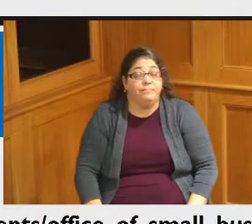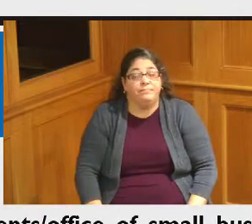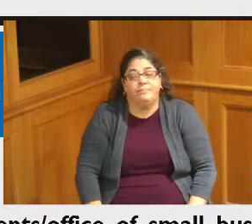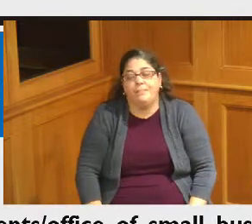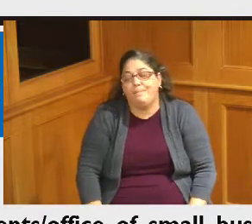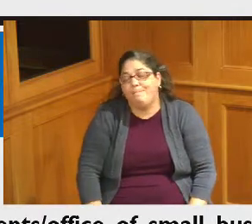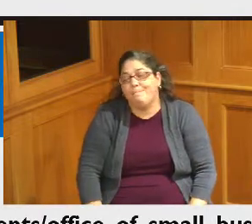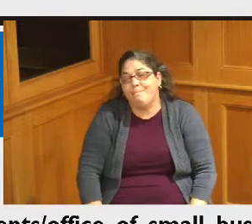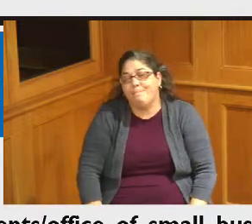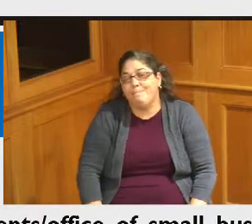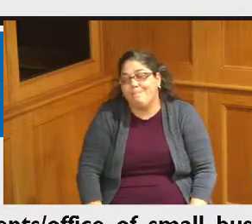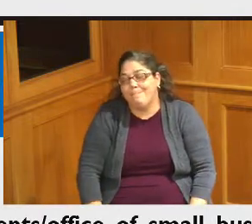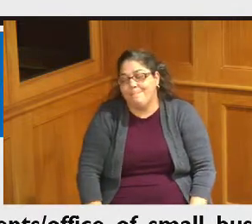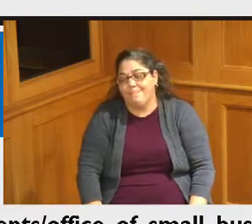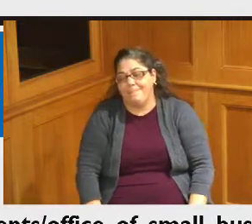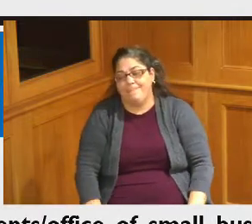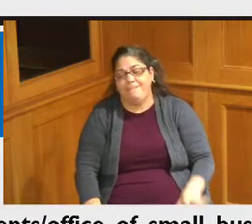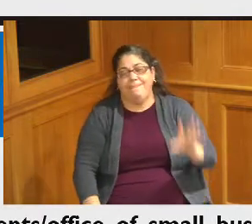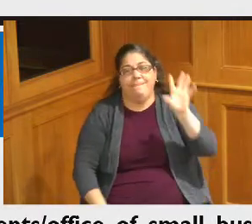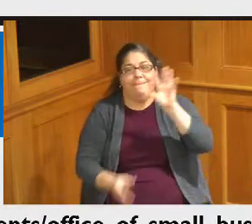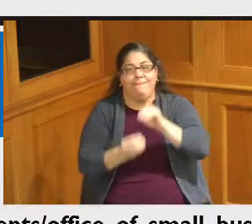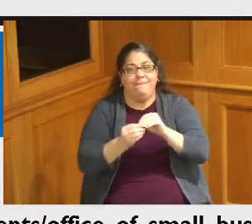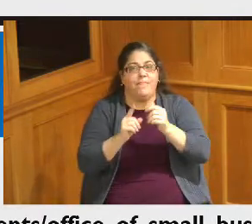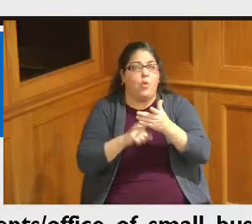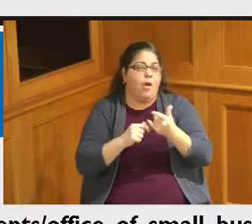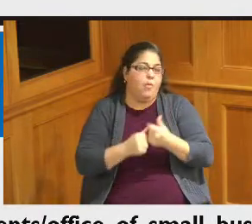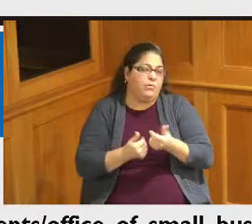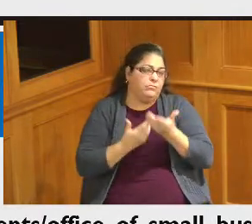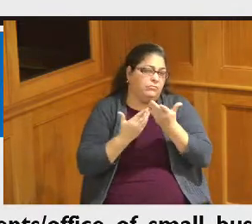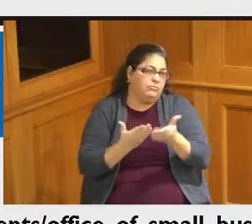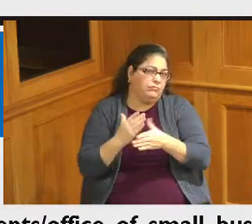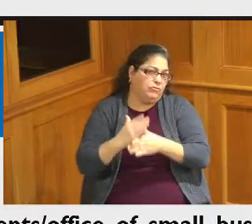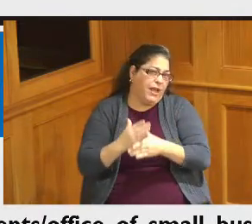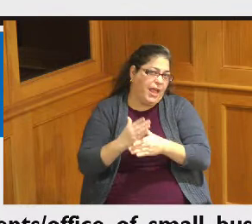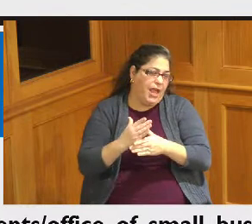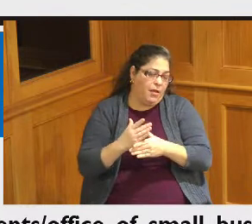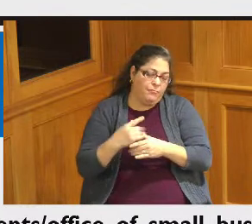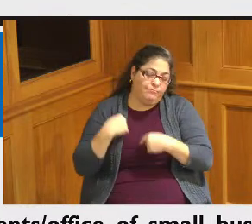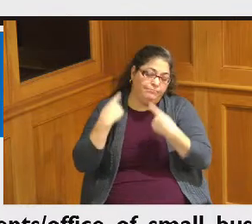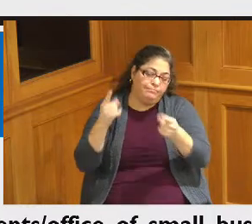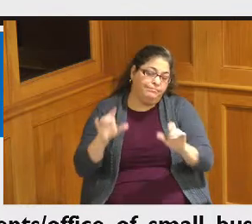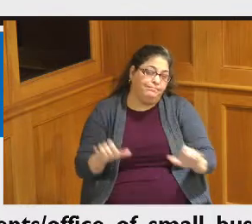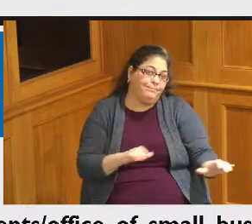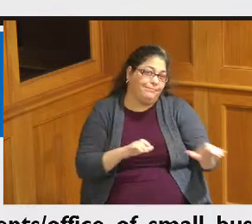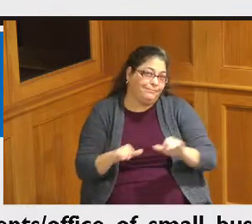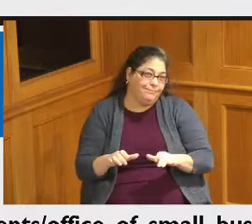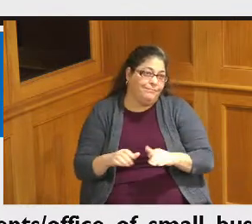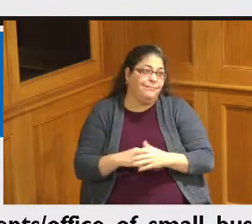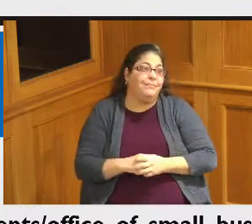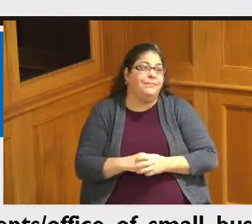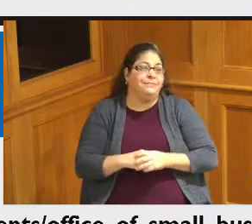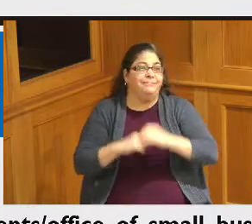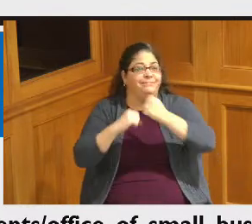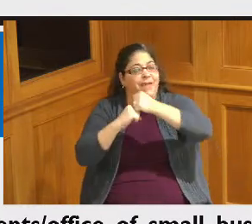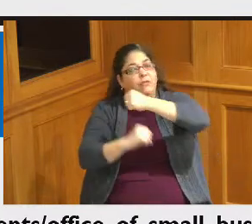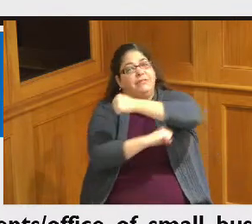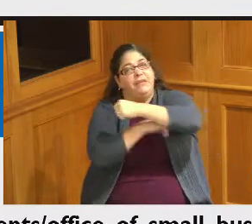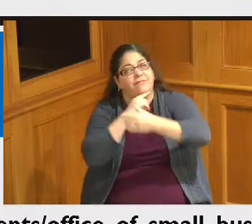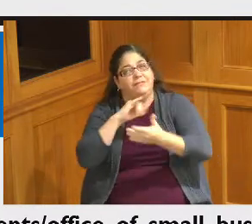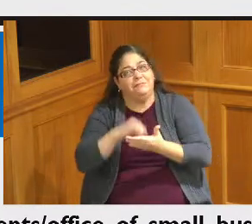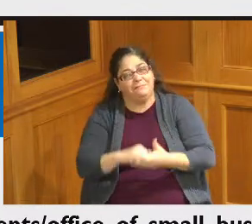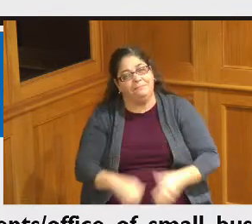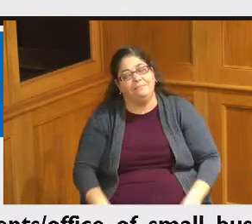way? So that's what I wanted to share with you, kind of where we are, what we've done so far, the foundation that we've built,